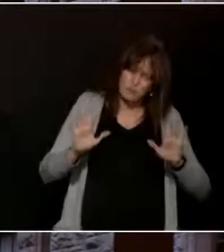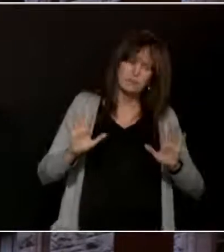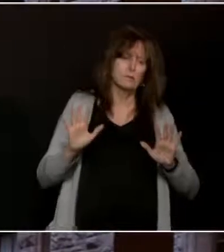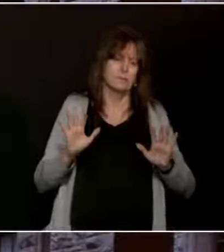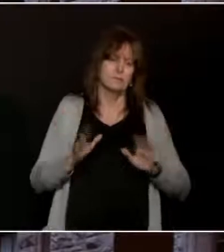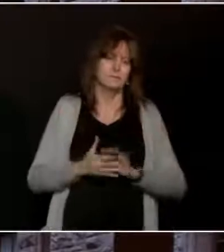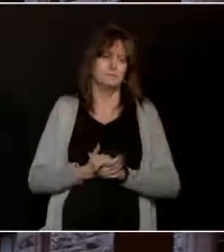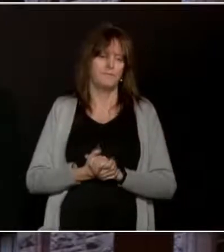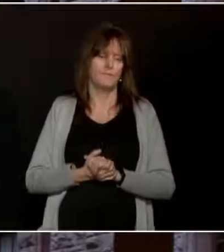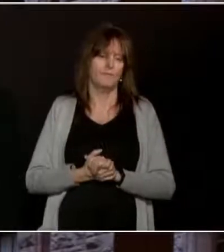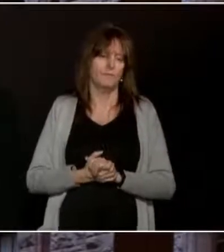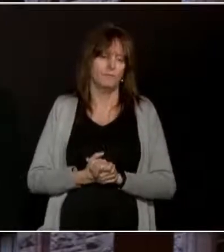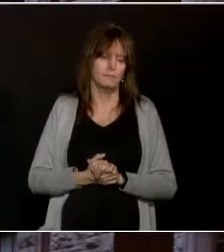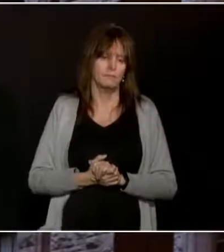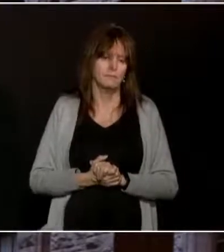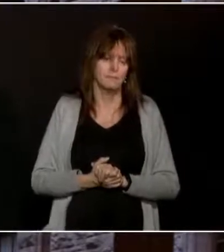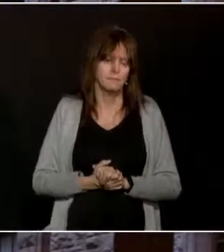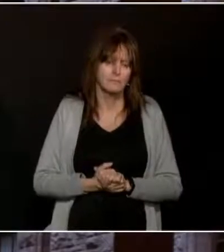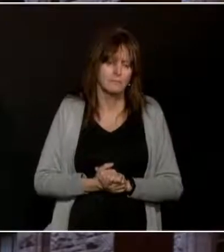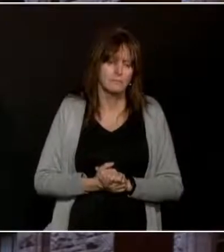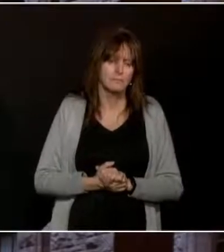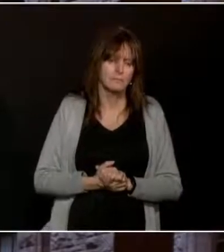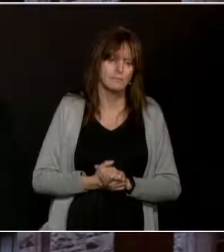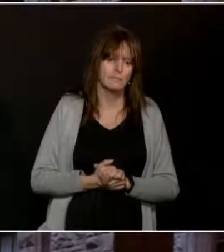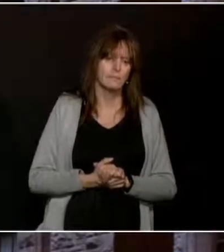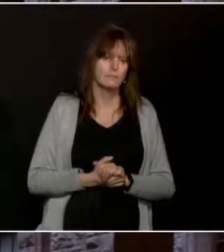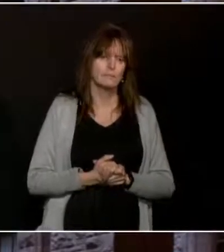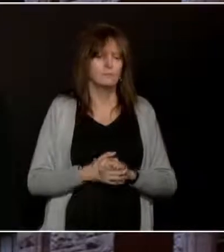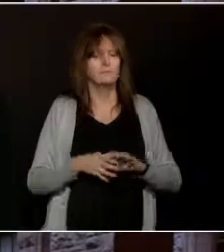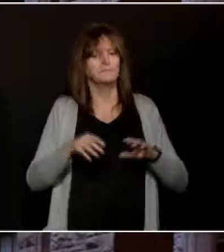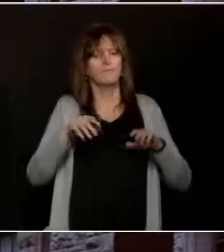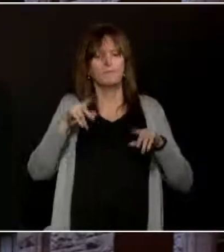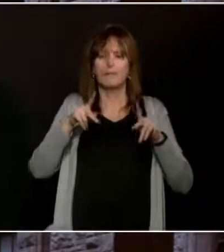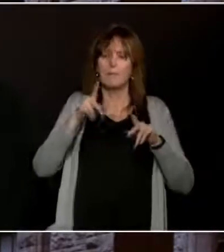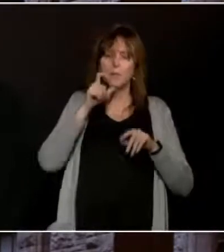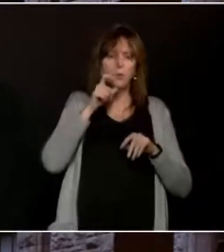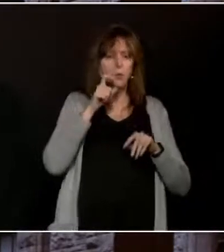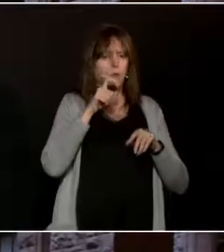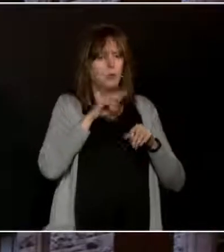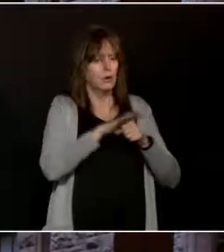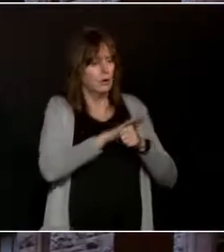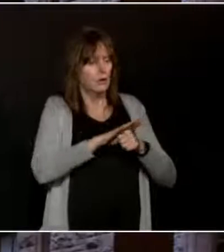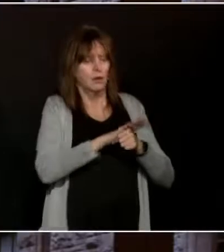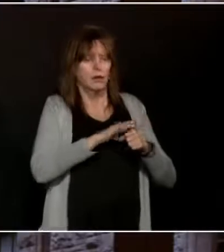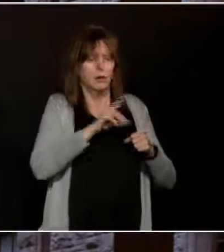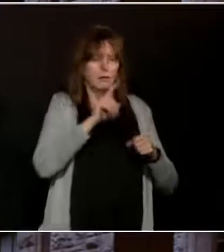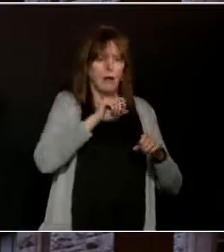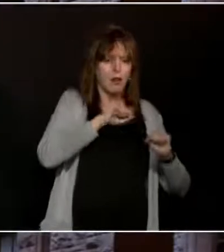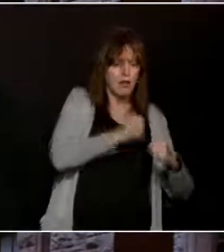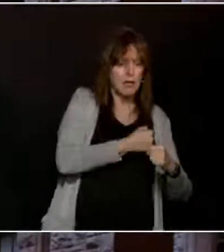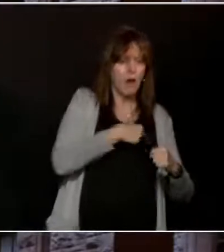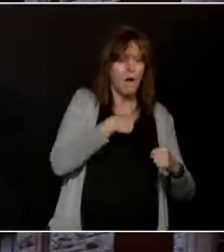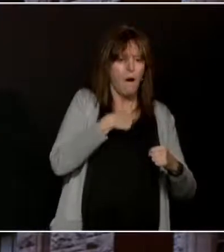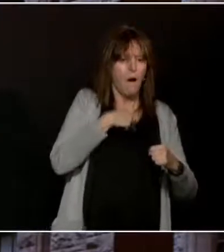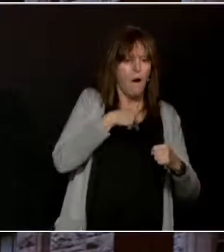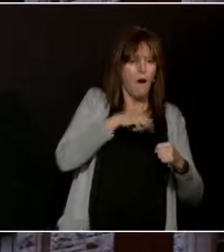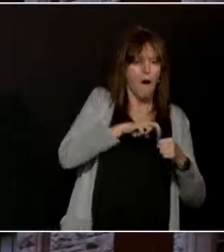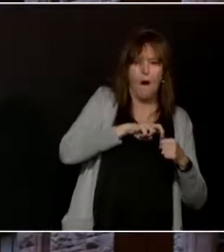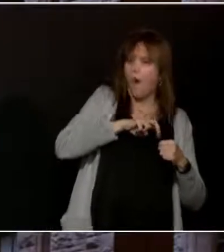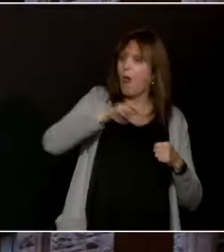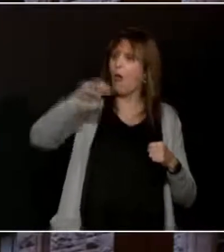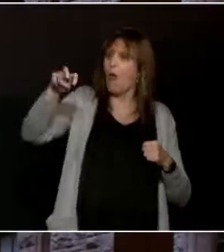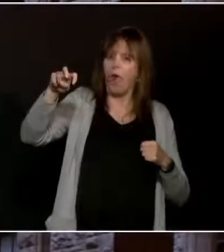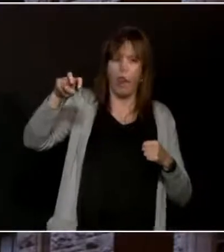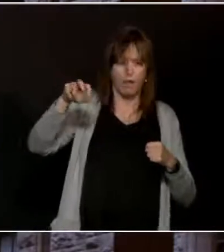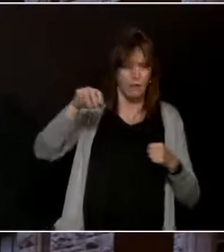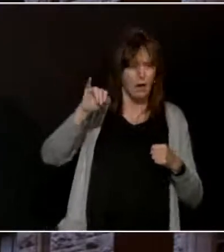zones not to go out to the low zones. Because not only do you go out there, you may spread infection out there, but if you're in low zone, you go to high zones,